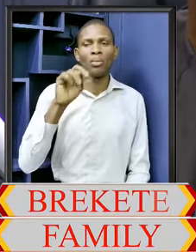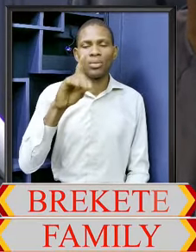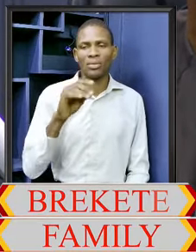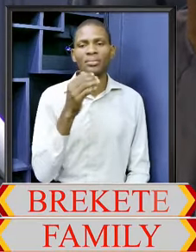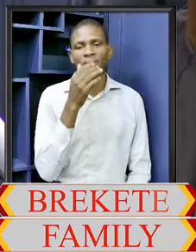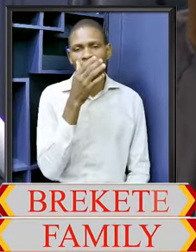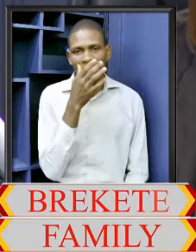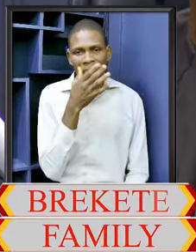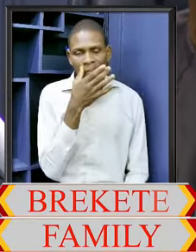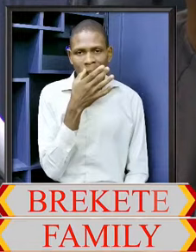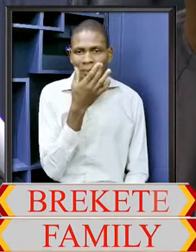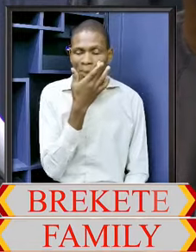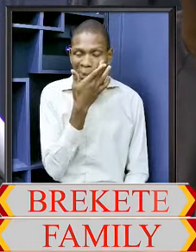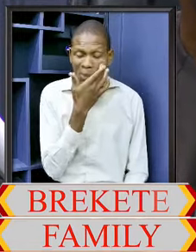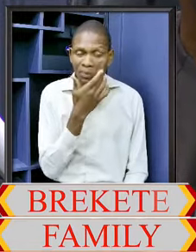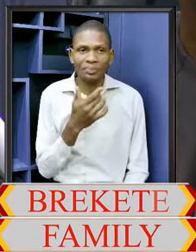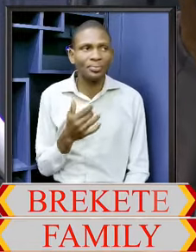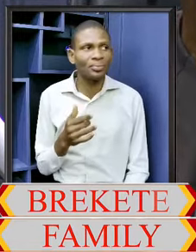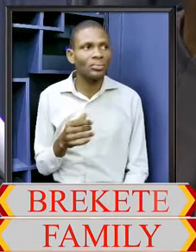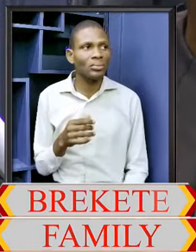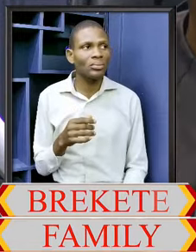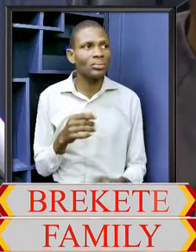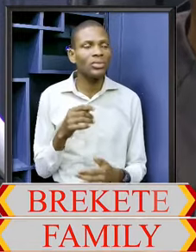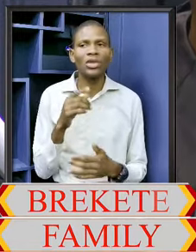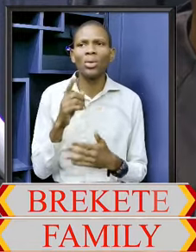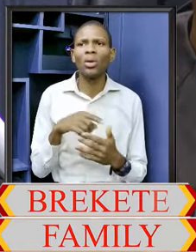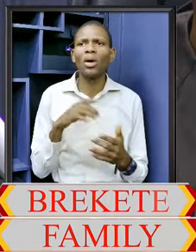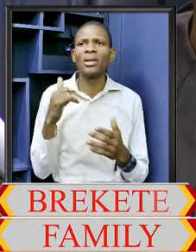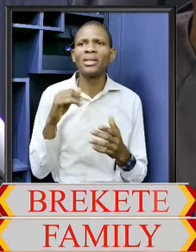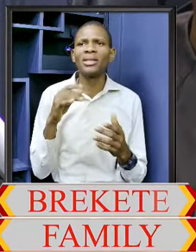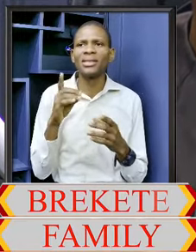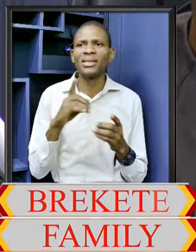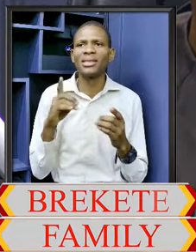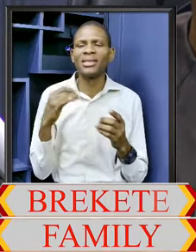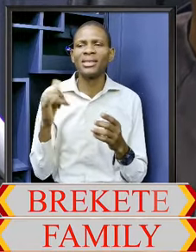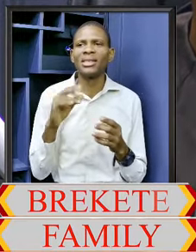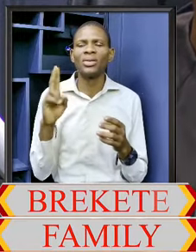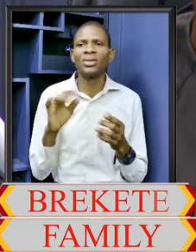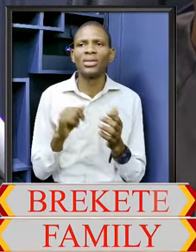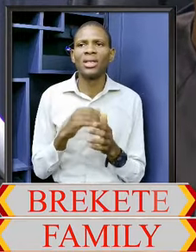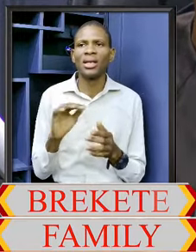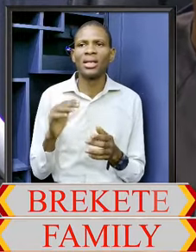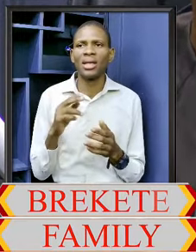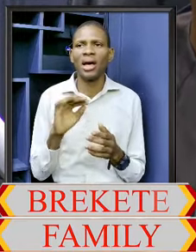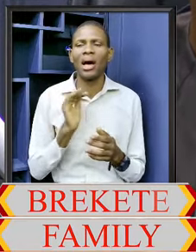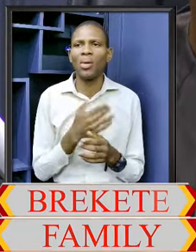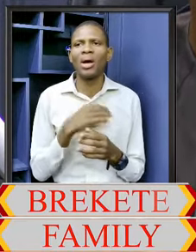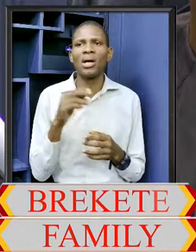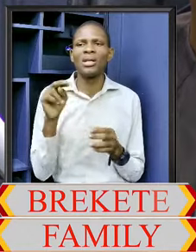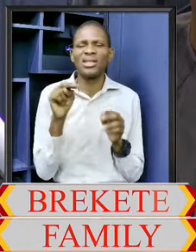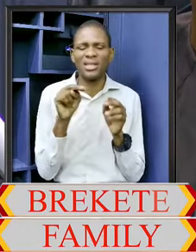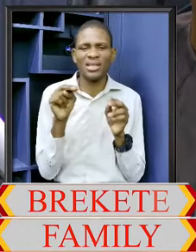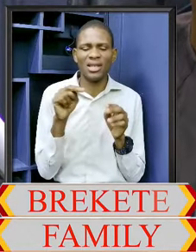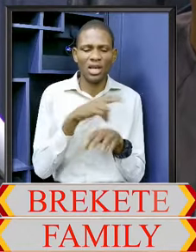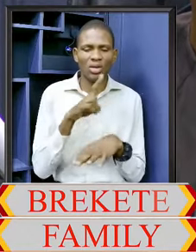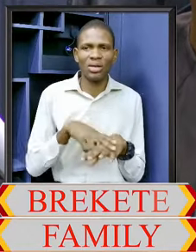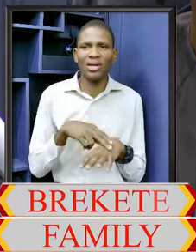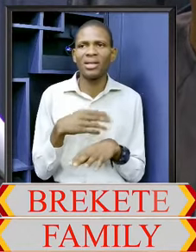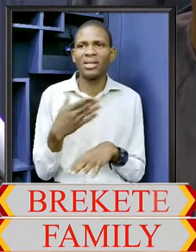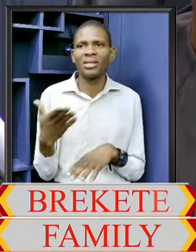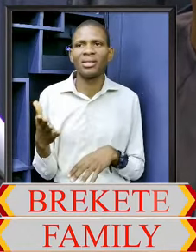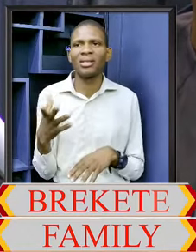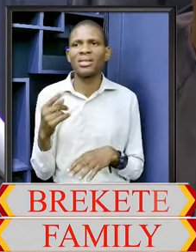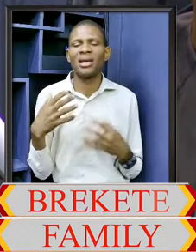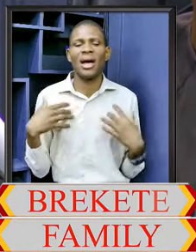crops. That's so. Waiting you talk, say they take do this thing. Now our natural things now, the leaves we see here,